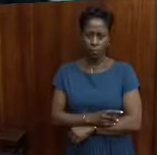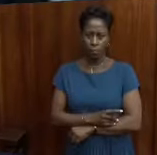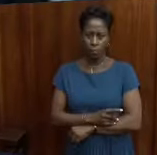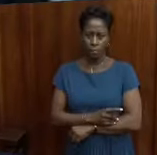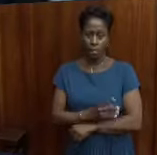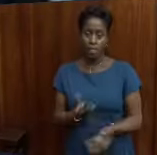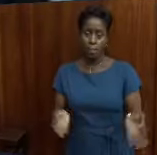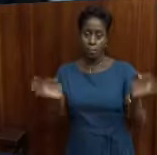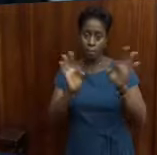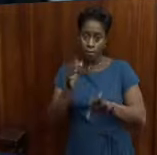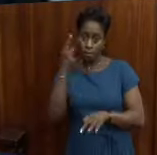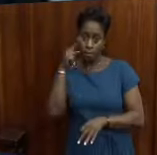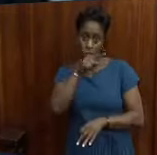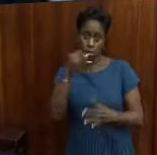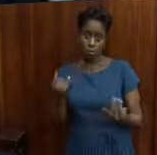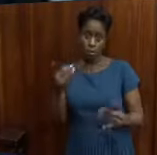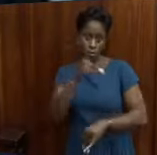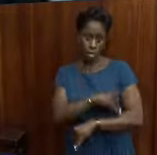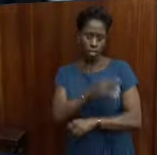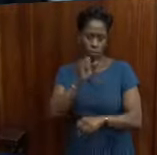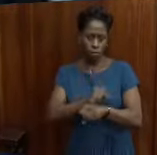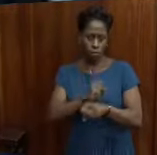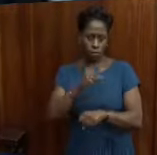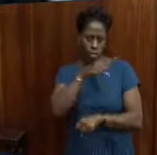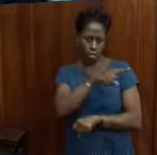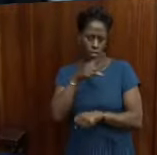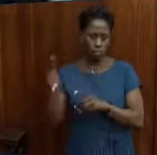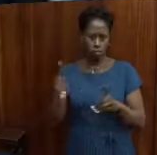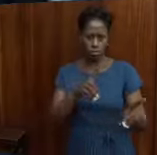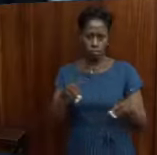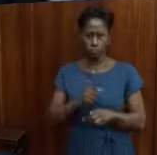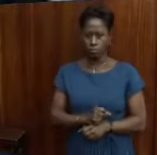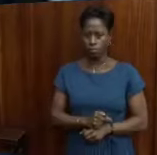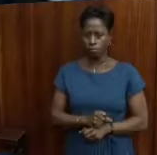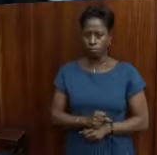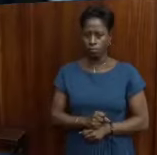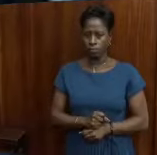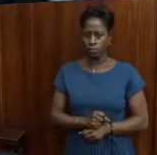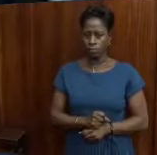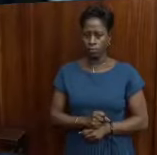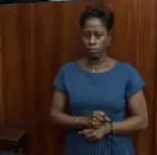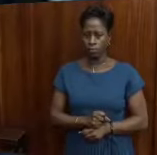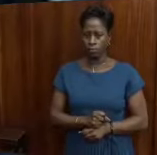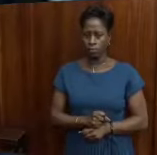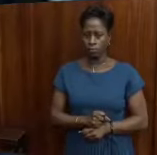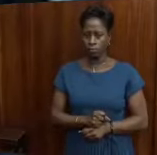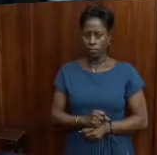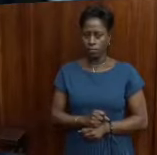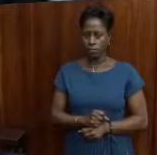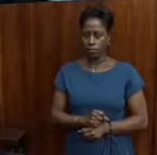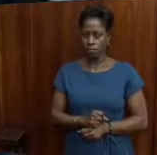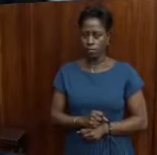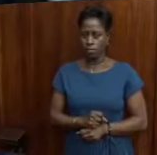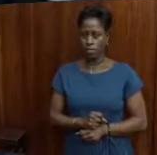service life. I know that this moment is not lost on my constituents,